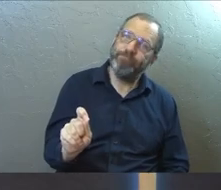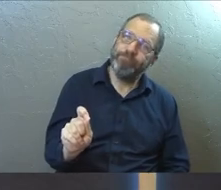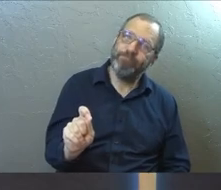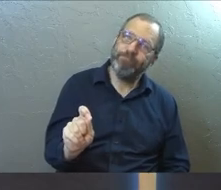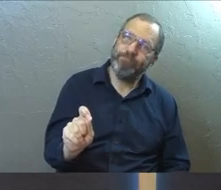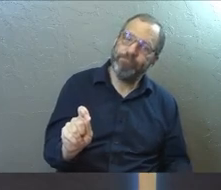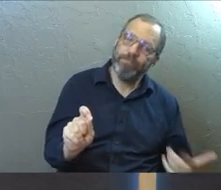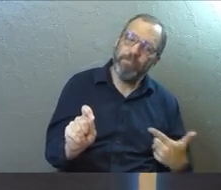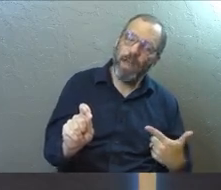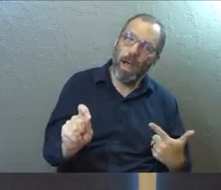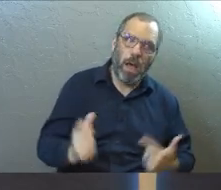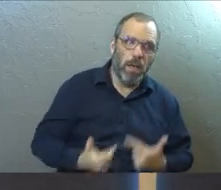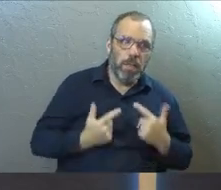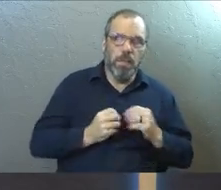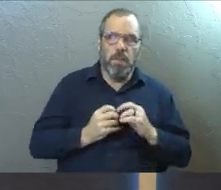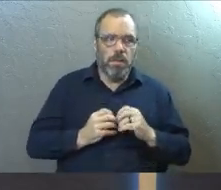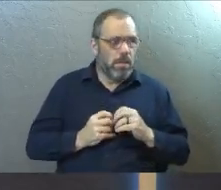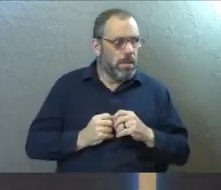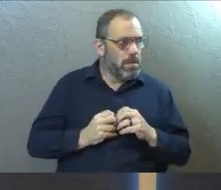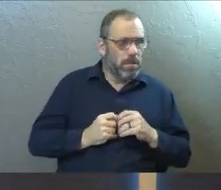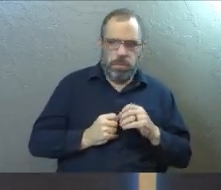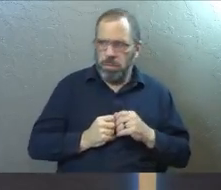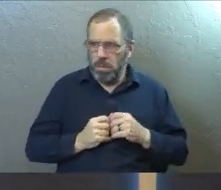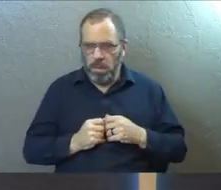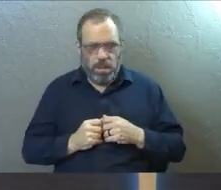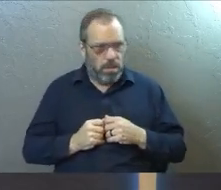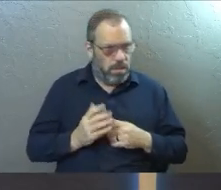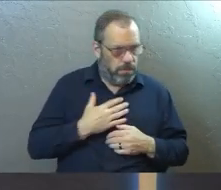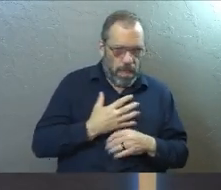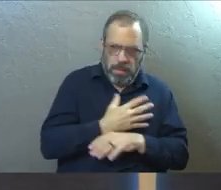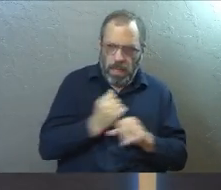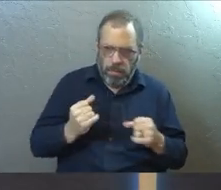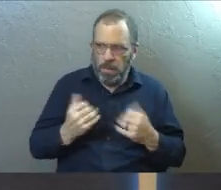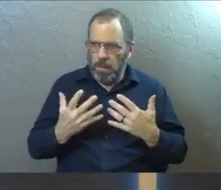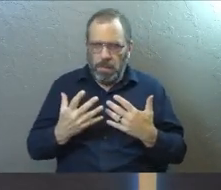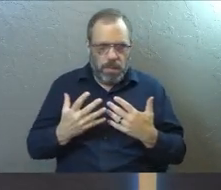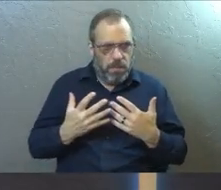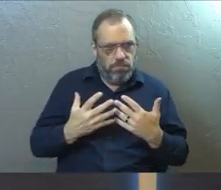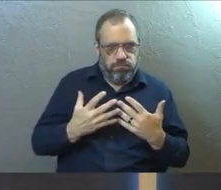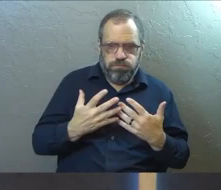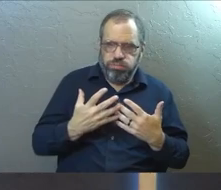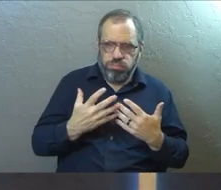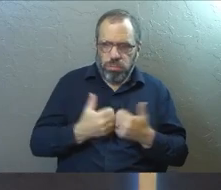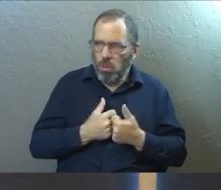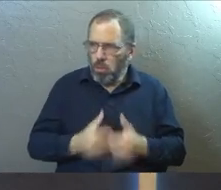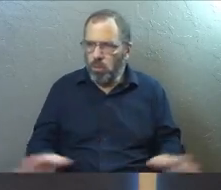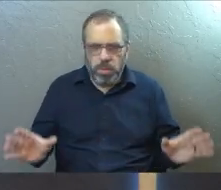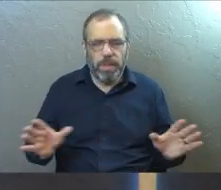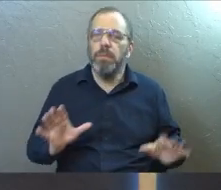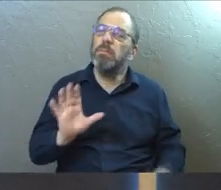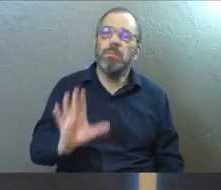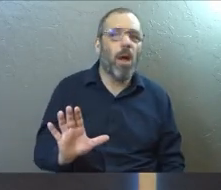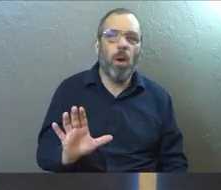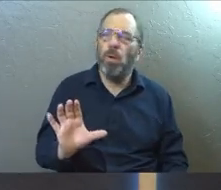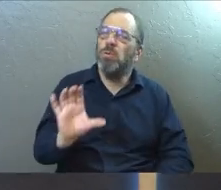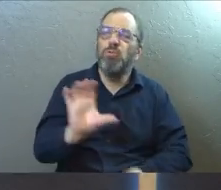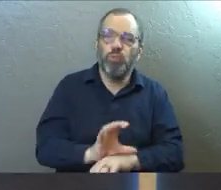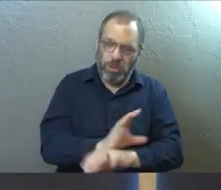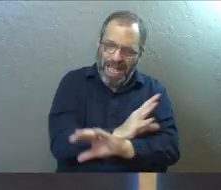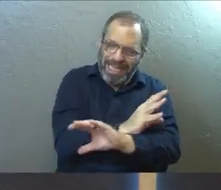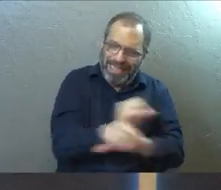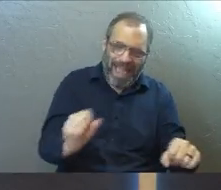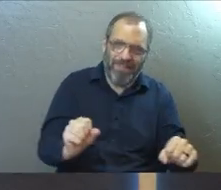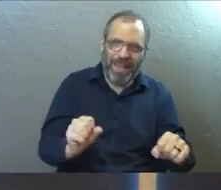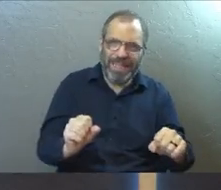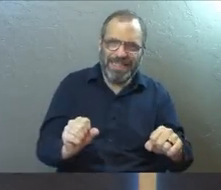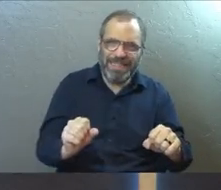man, we live in fear or in panic that our salvation is something that can just be lost. Let me tell you today, church, your salvation